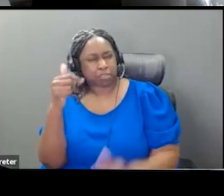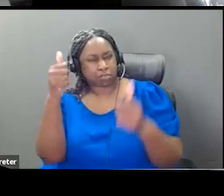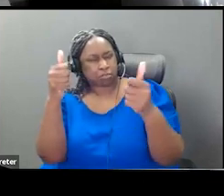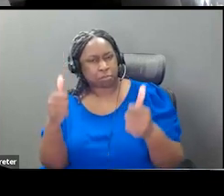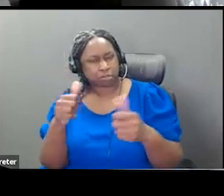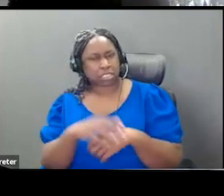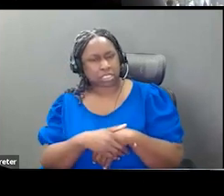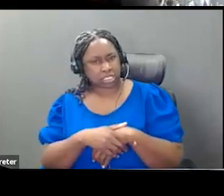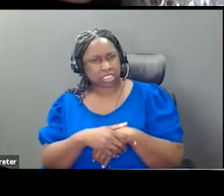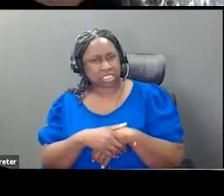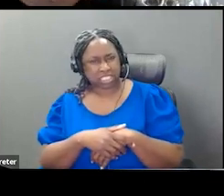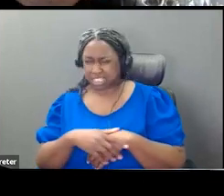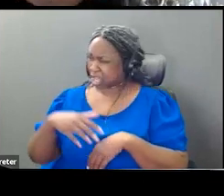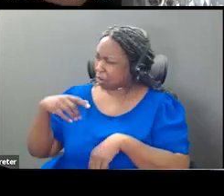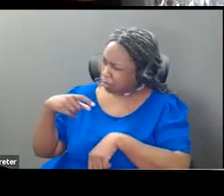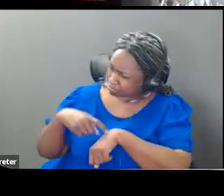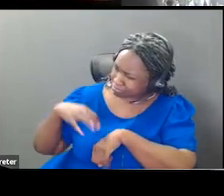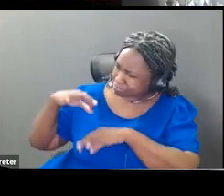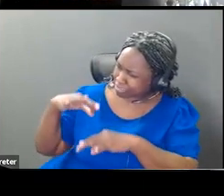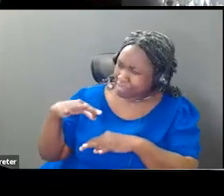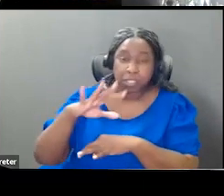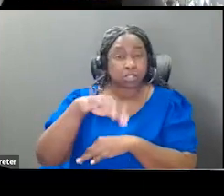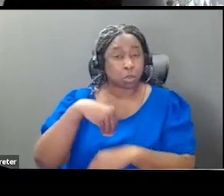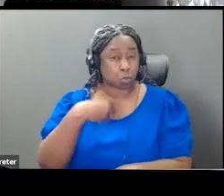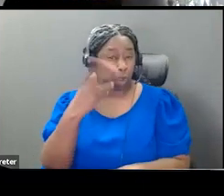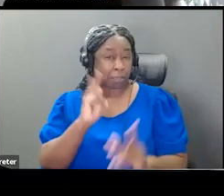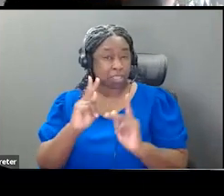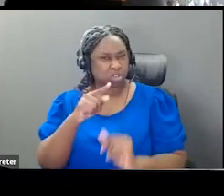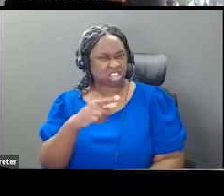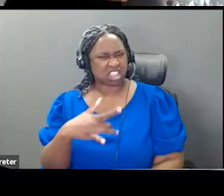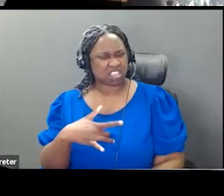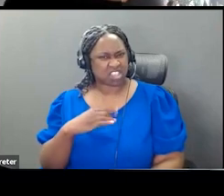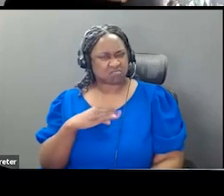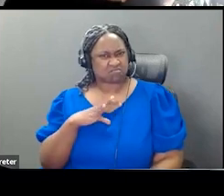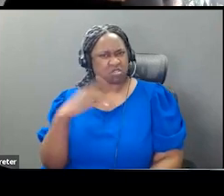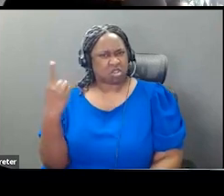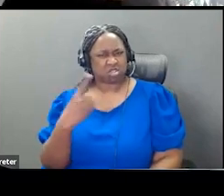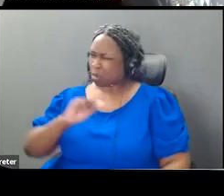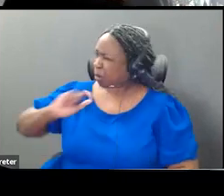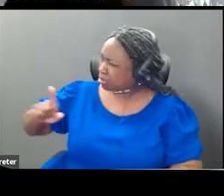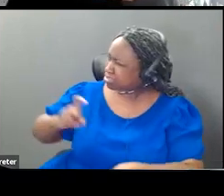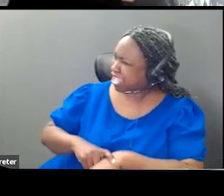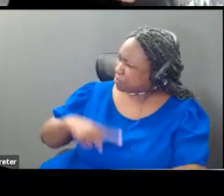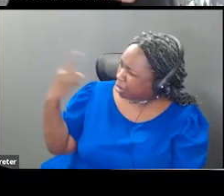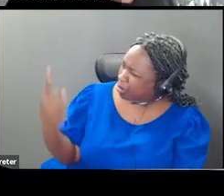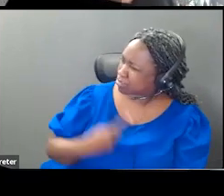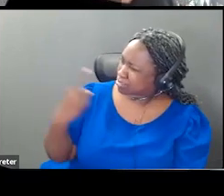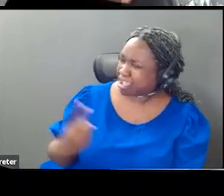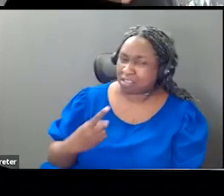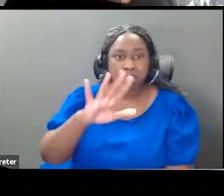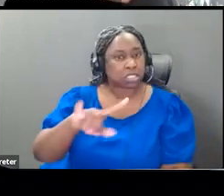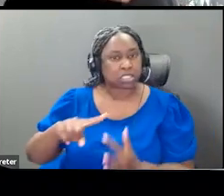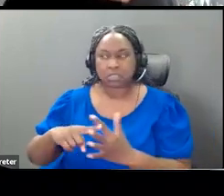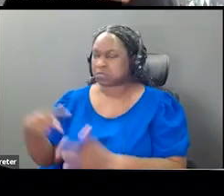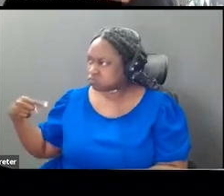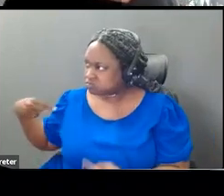that we have come to is that this is what white people get to feel all the time. All the time! All the time! Since the beginning of